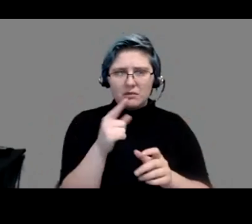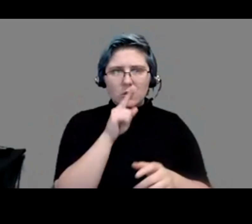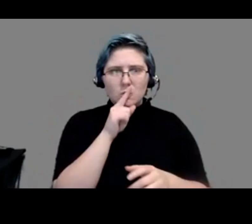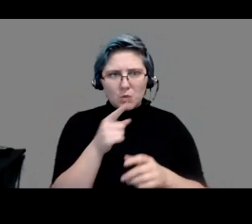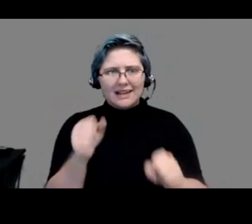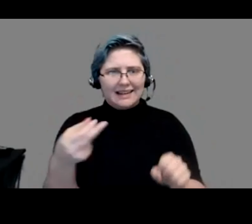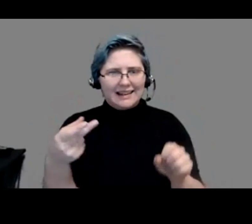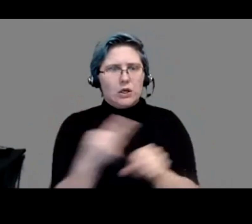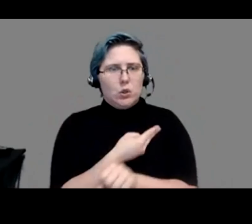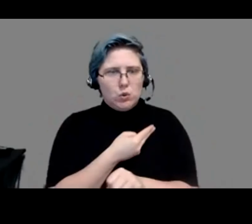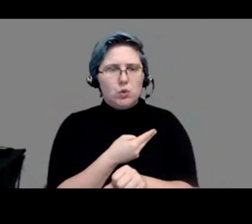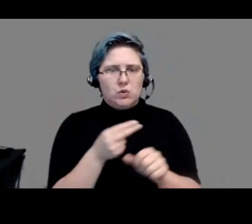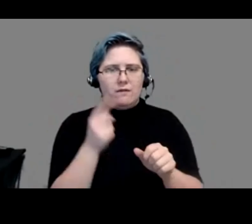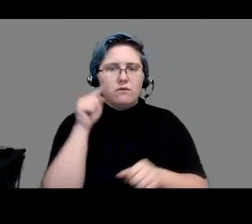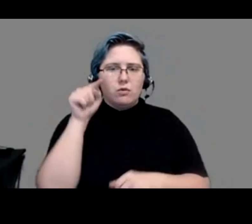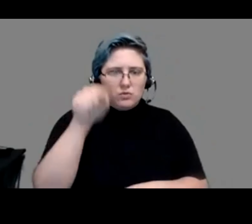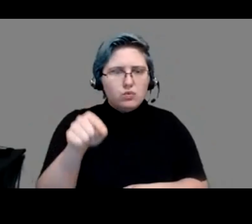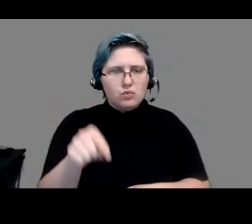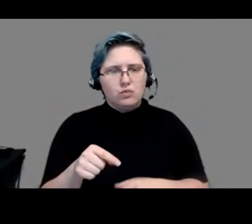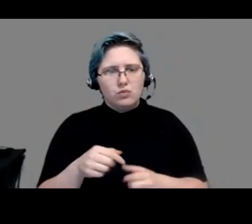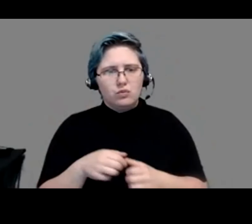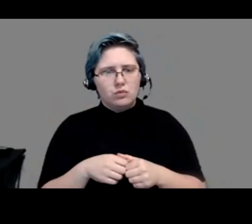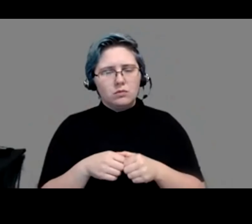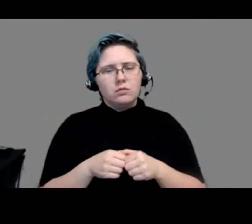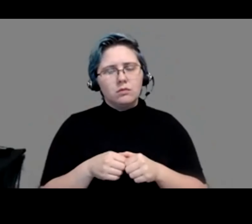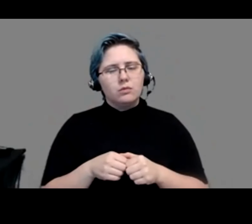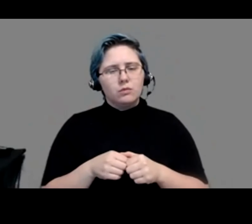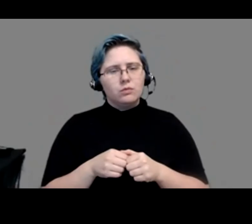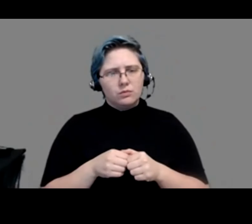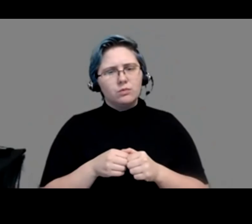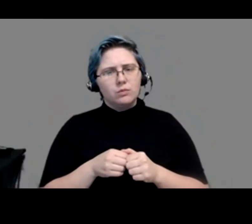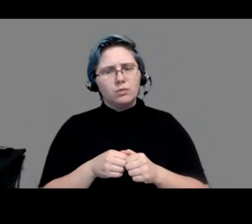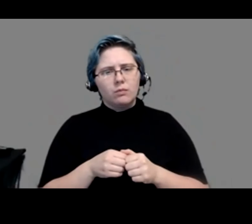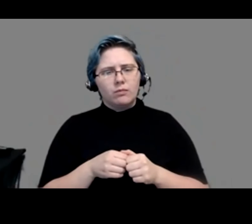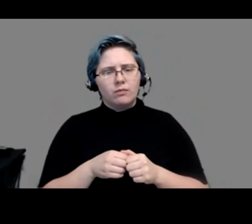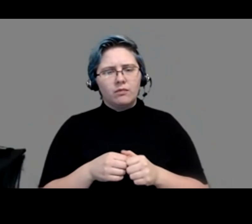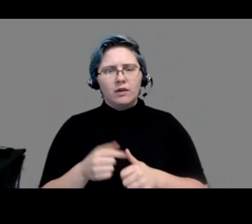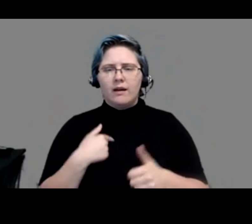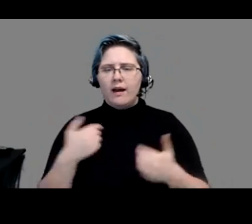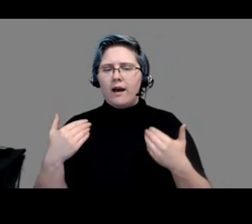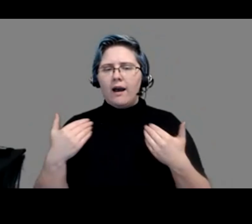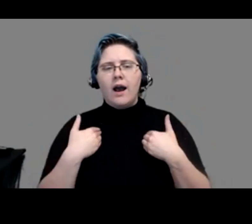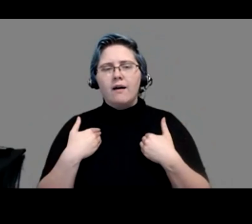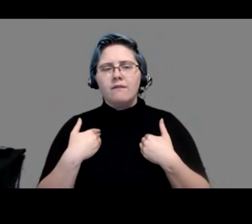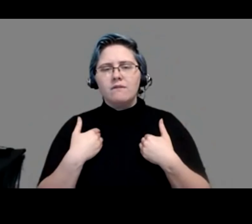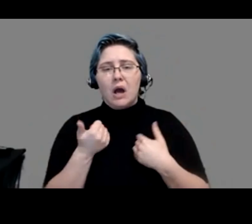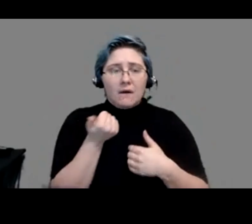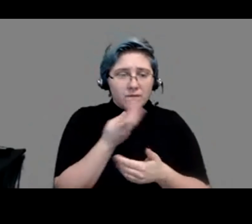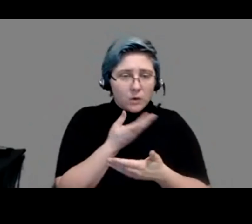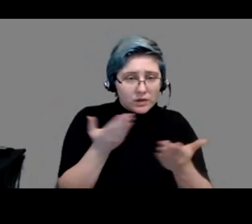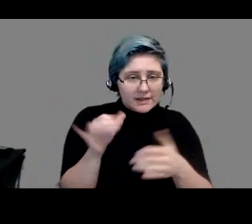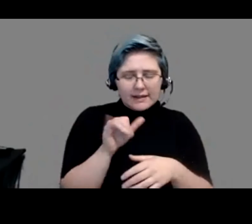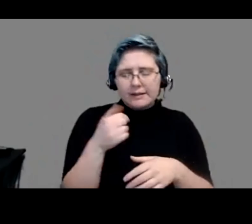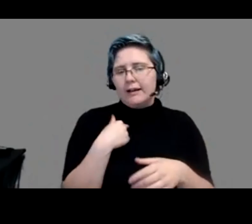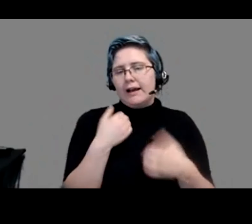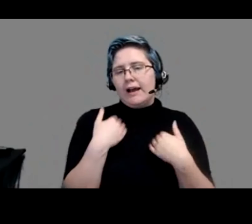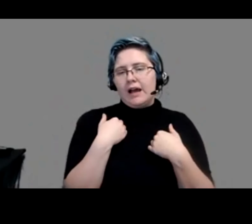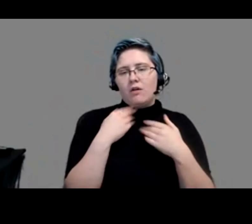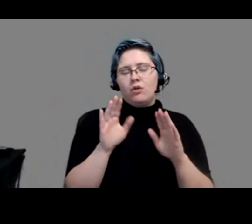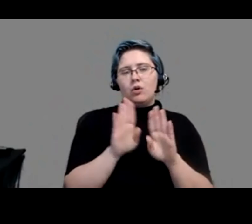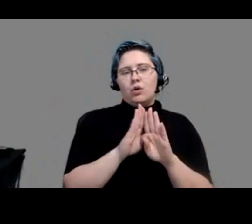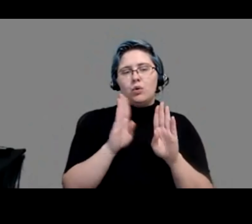useful to you. And so I have a couple of things, like I have a door